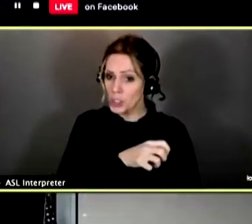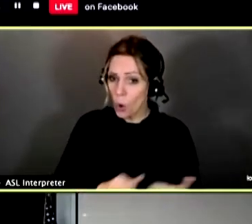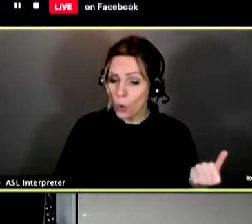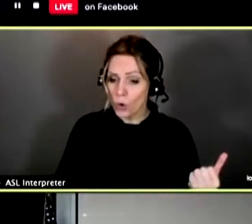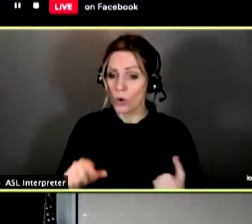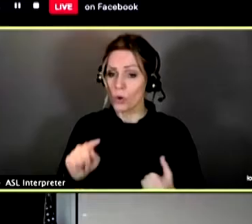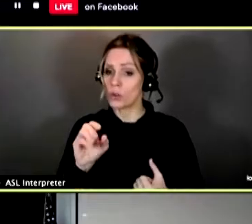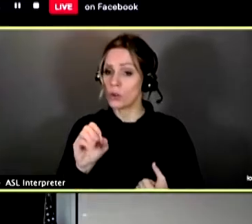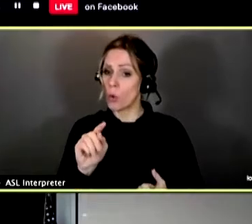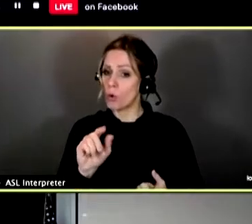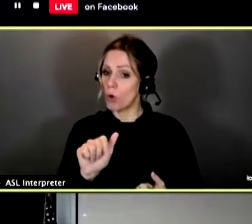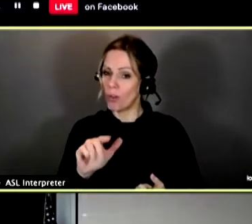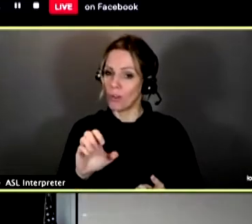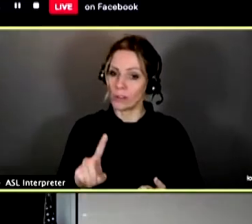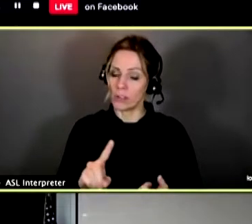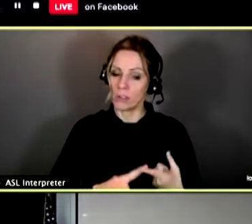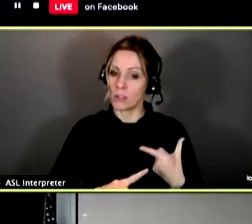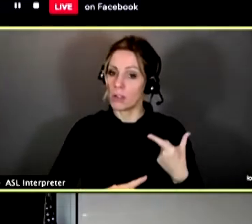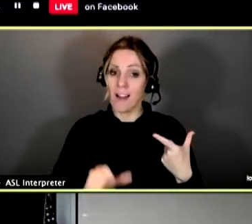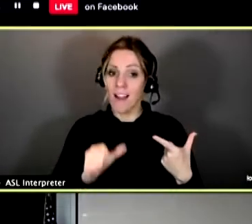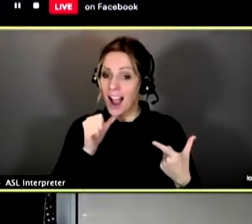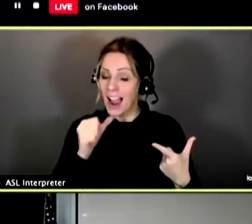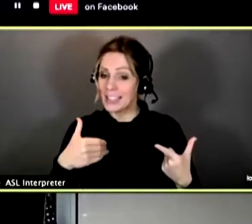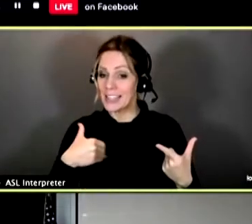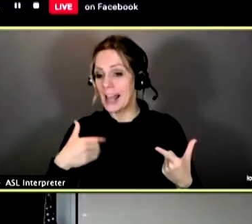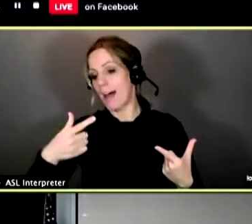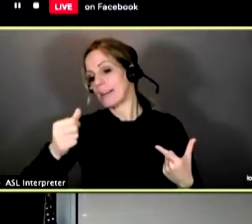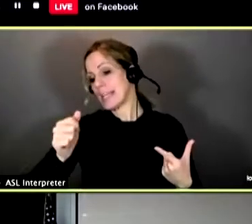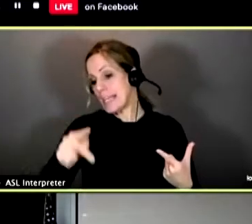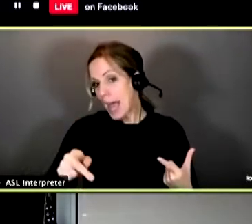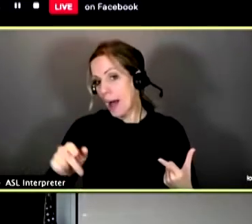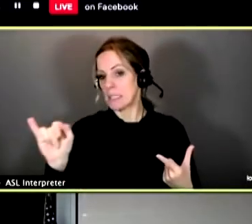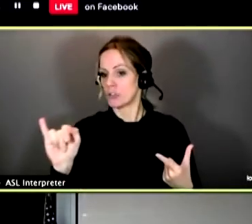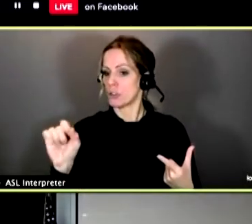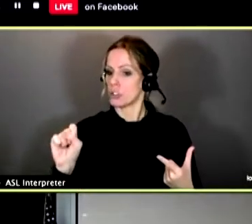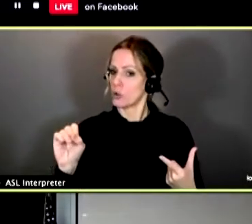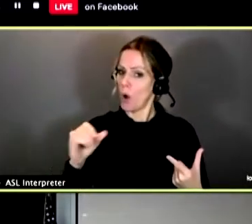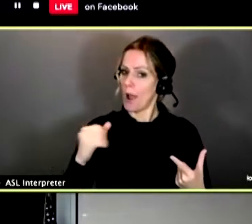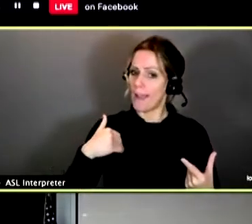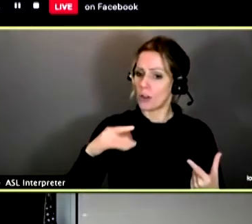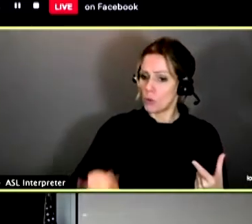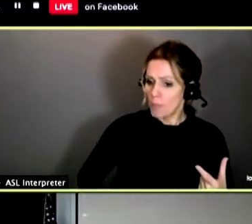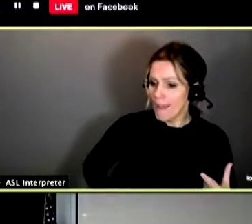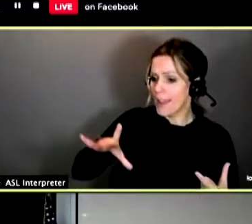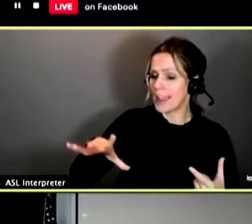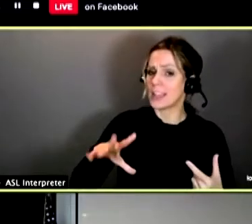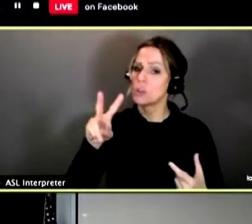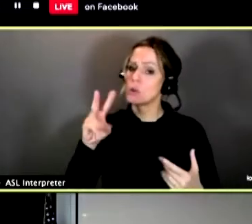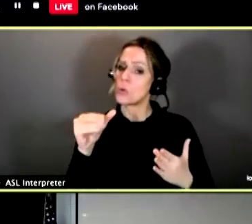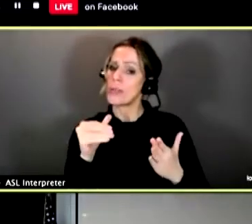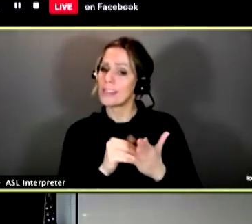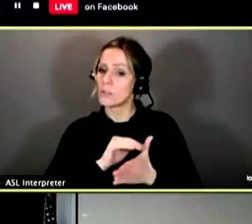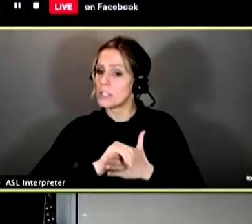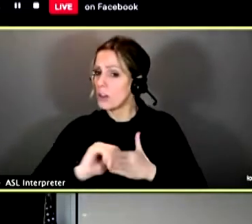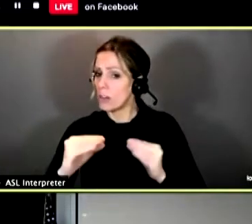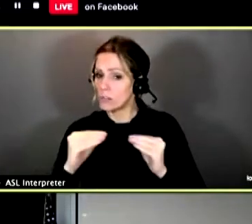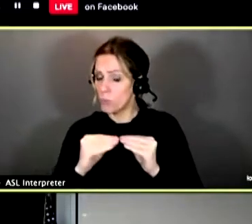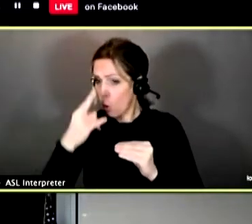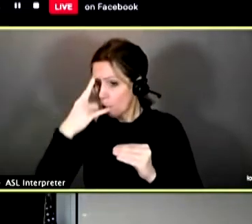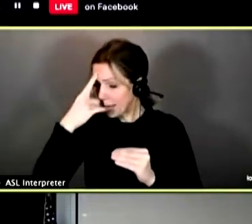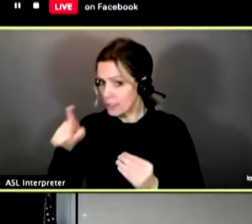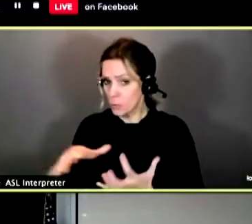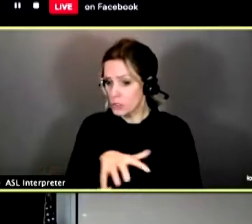so I had to pay another $2,000 to the car that I had lost. I mean, when I've talked to other friends who had a